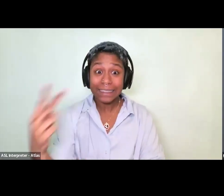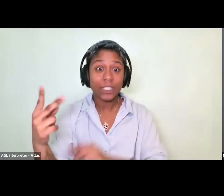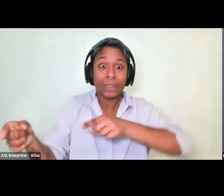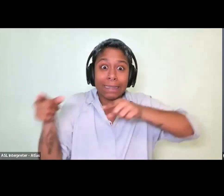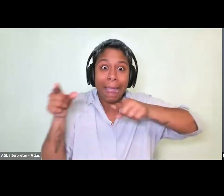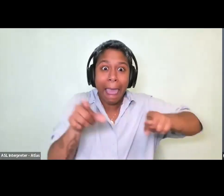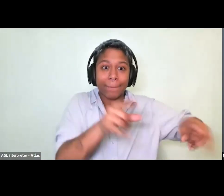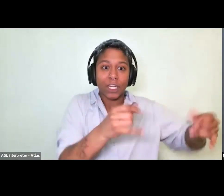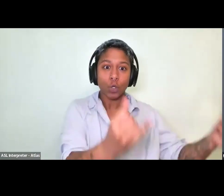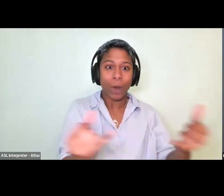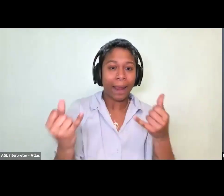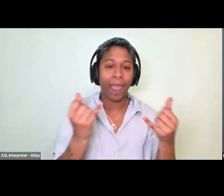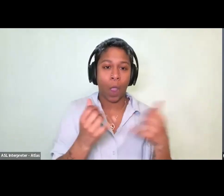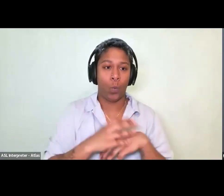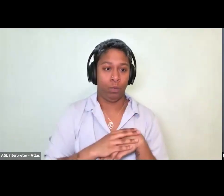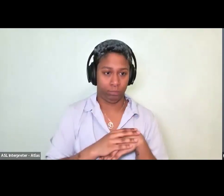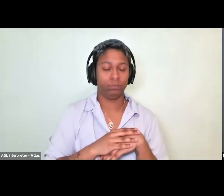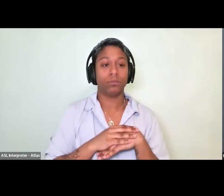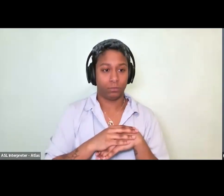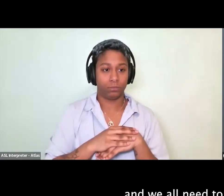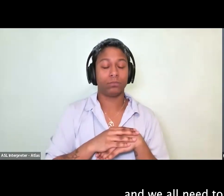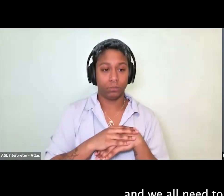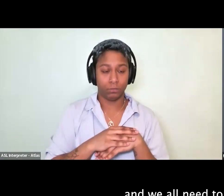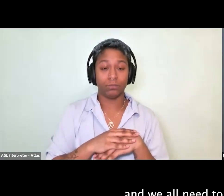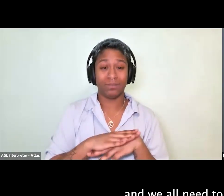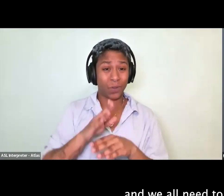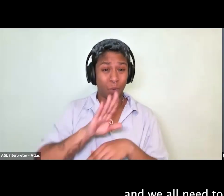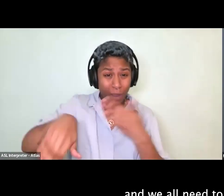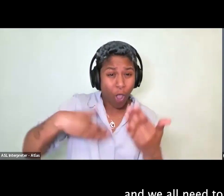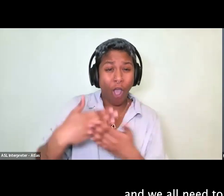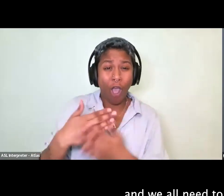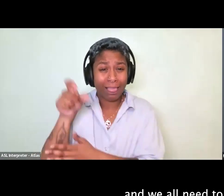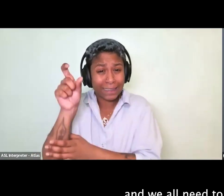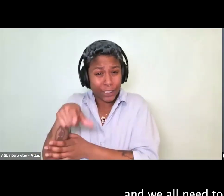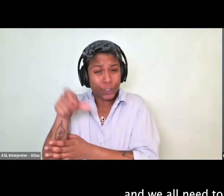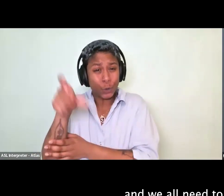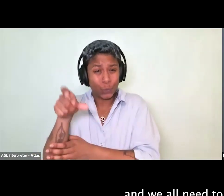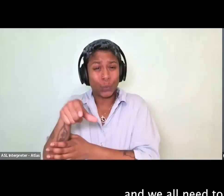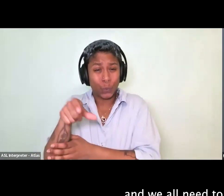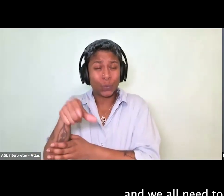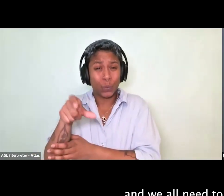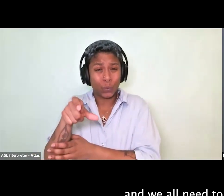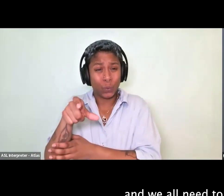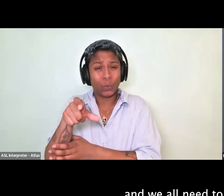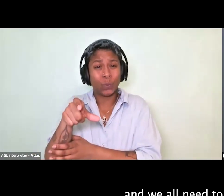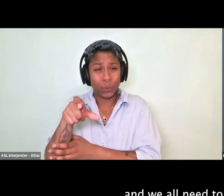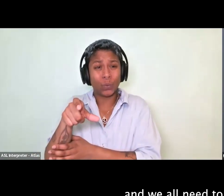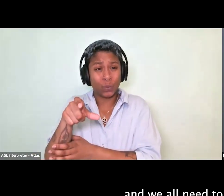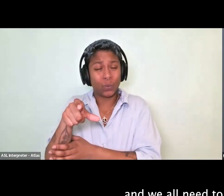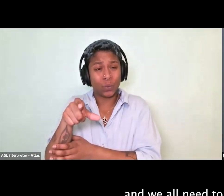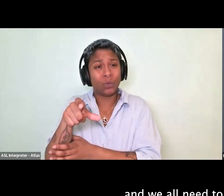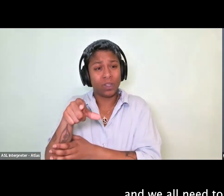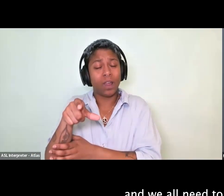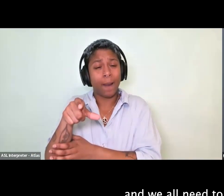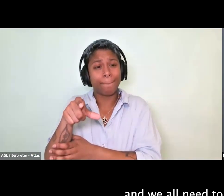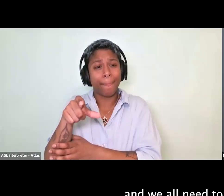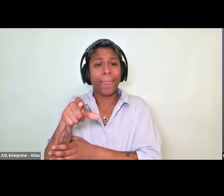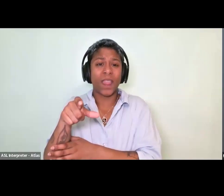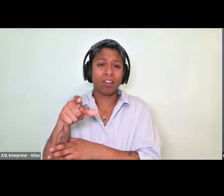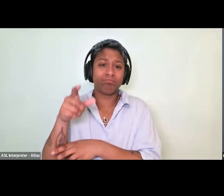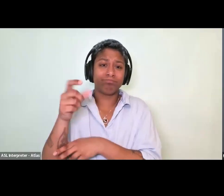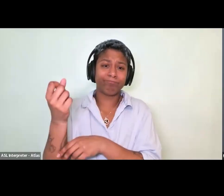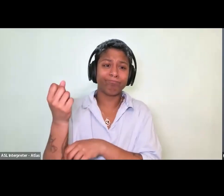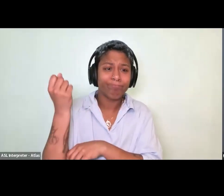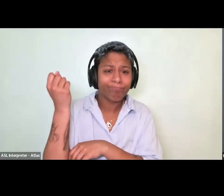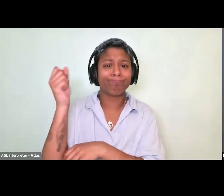me. And we all need to stand up against that sort of hatred